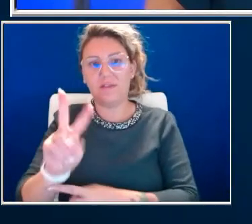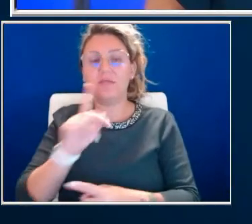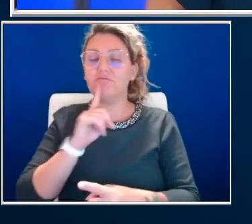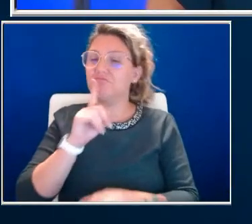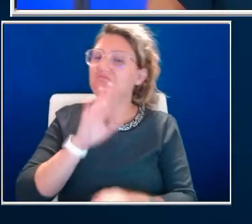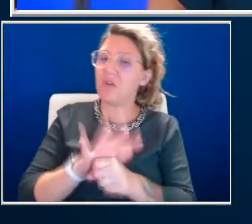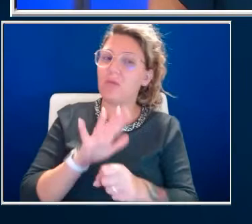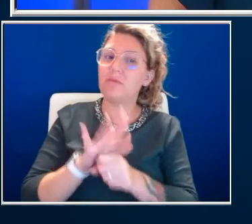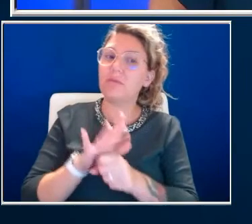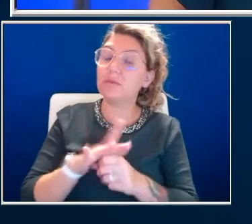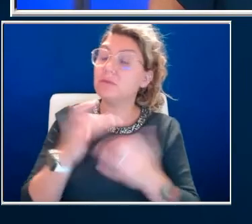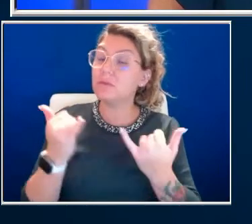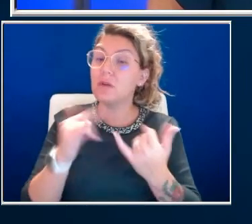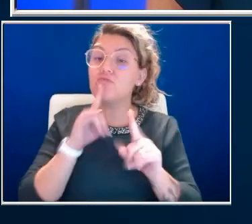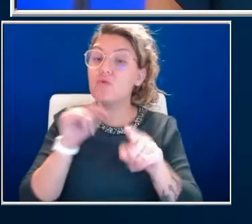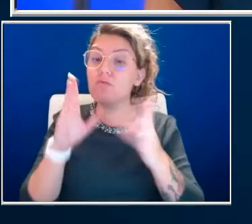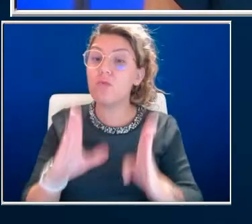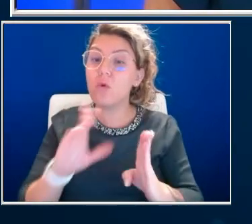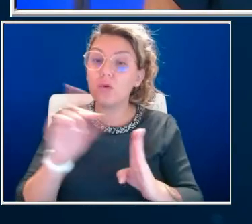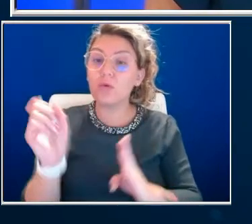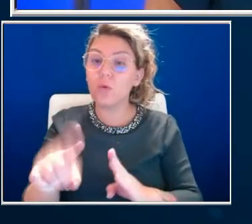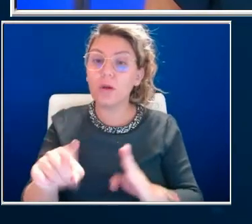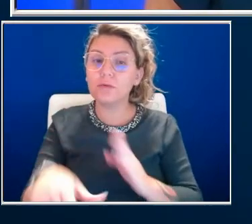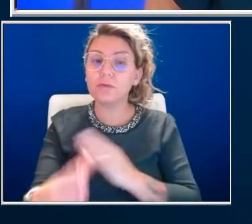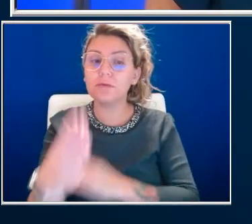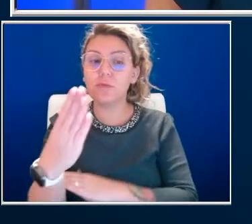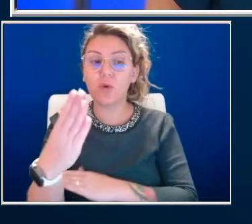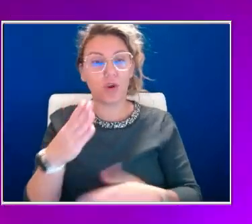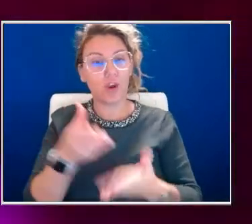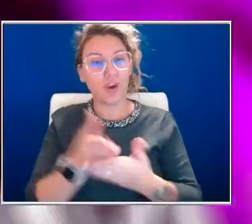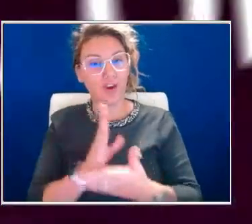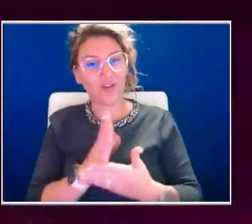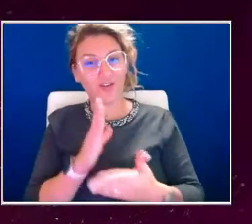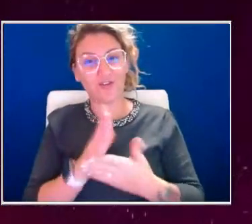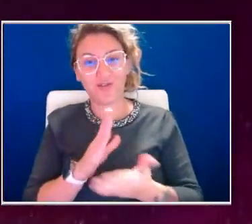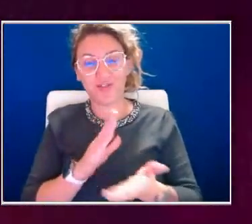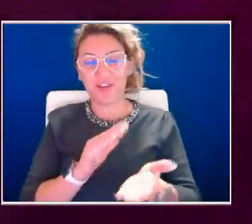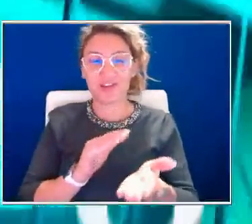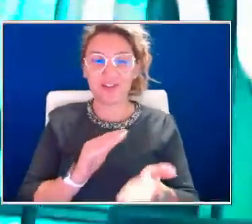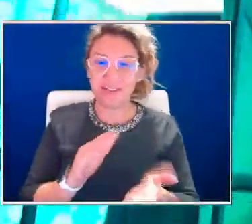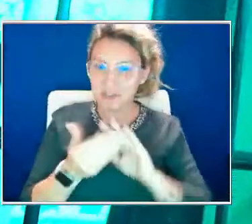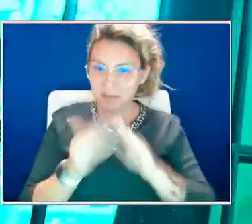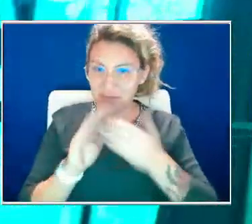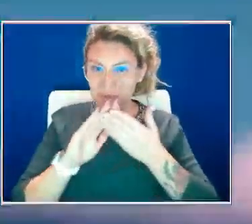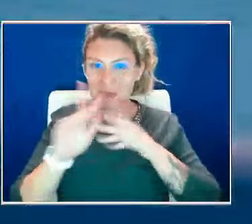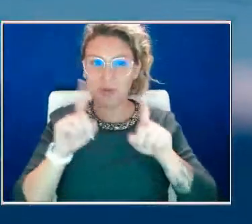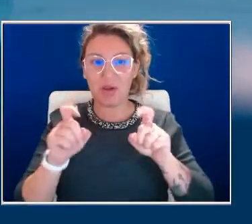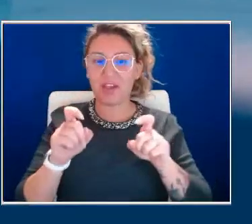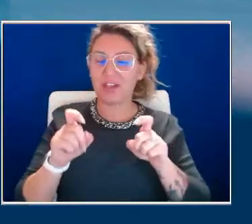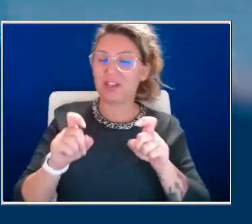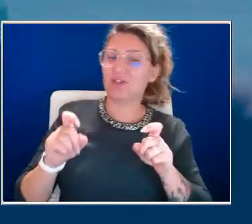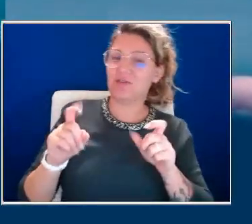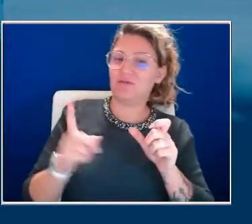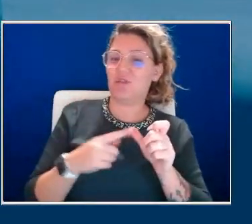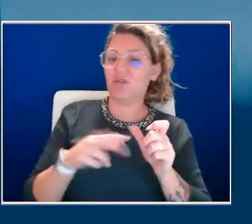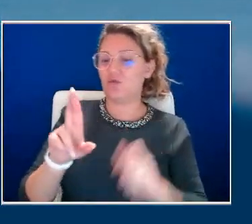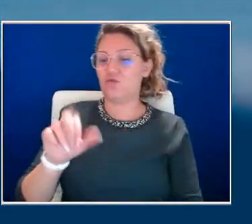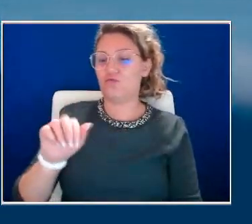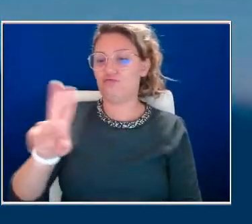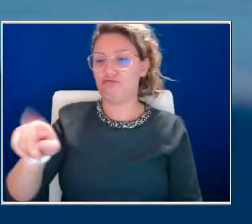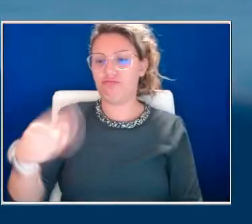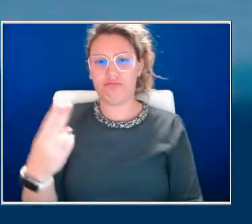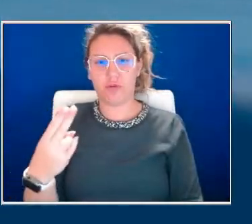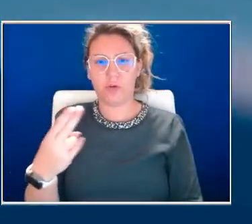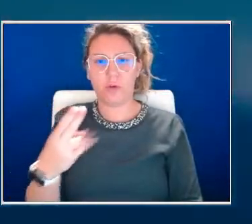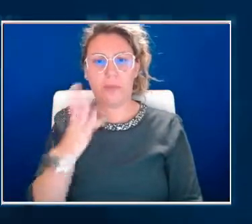reporter questions today. All right, Dr. Hawkinson, let's get to community questions, and I'm going to stick with you first. Okay. Ruth Ellen wants to know, are the home tests